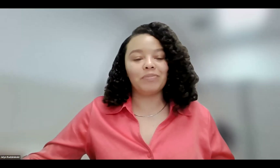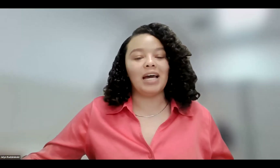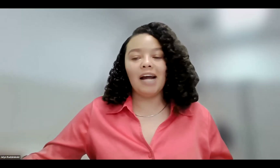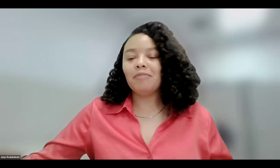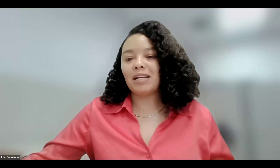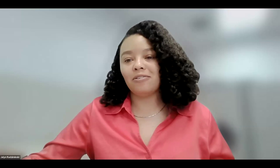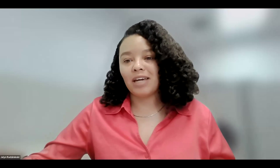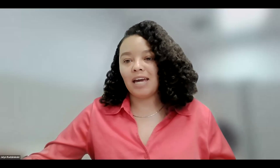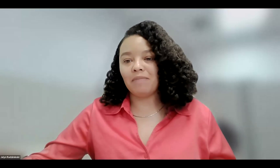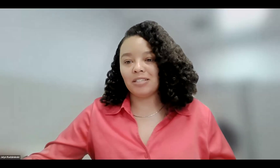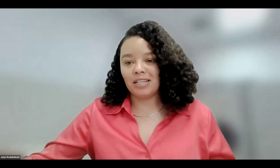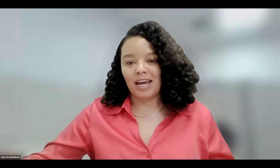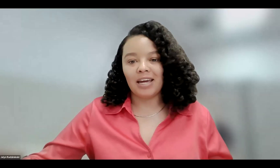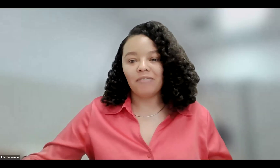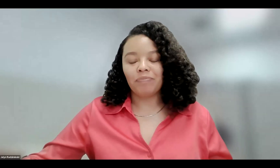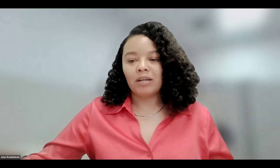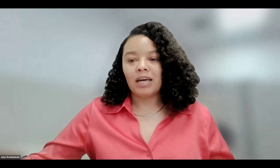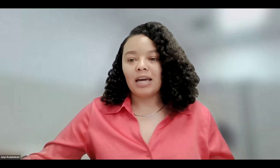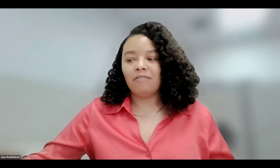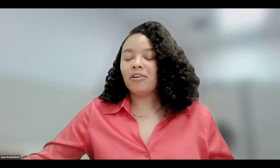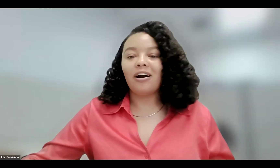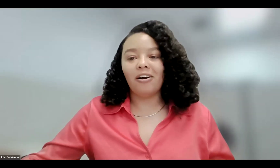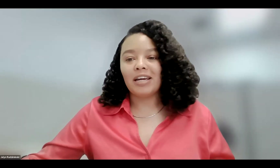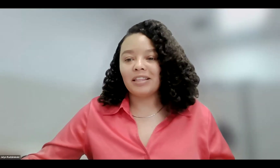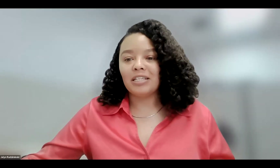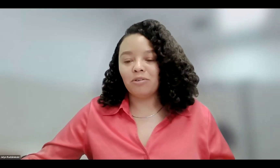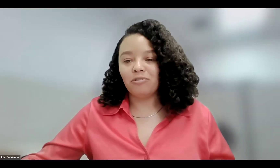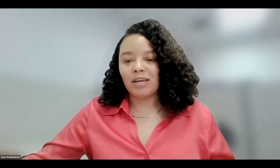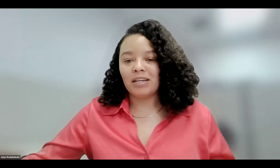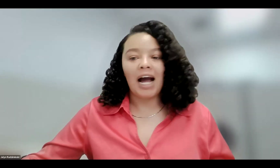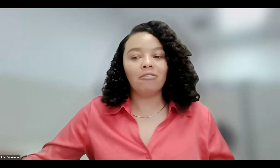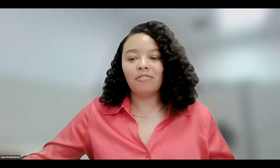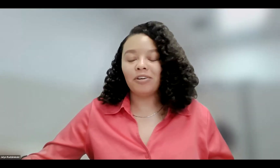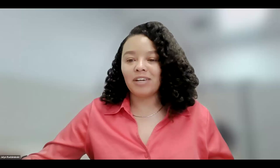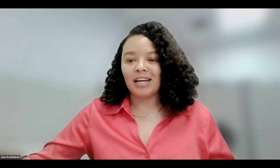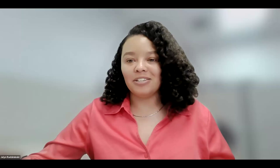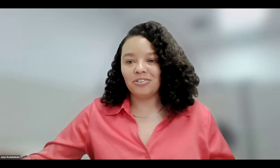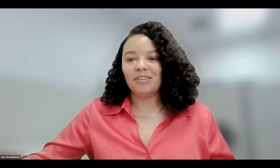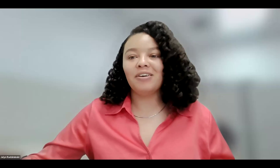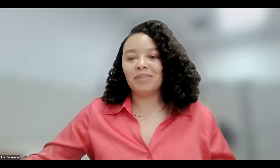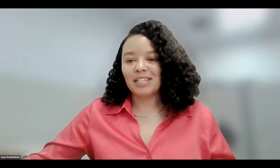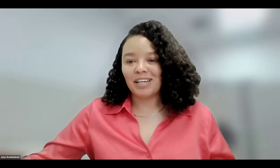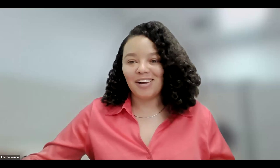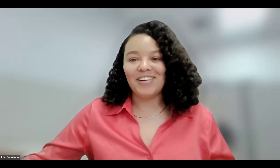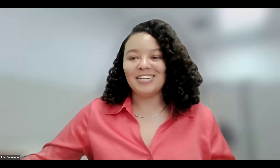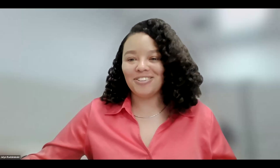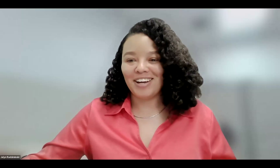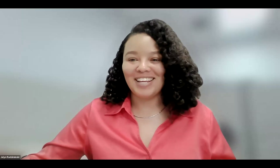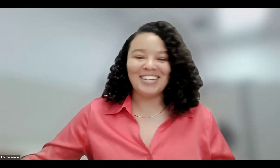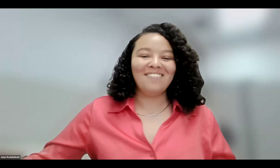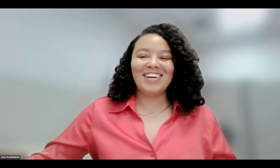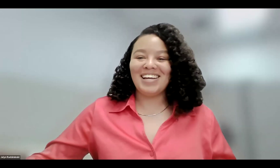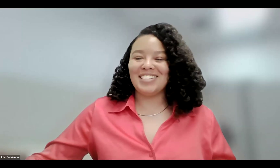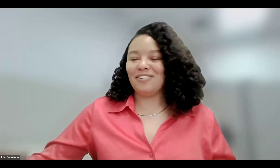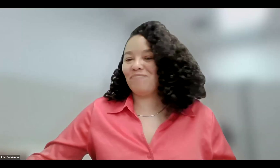hope that everybody who came here today, if you're not already in this movement, however you can do it, please come and join